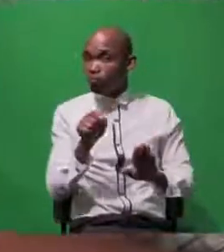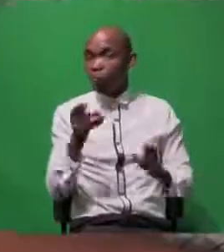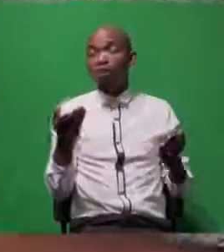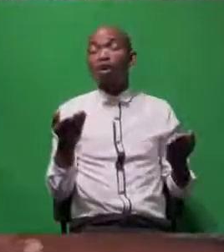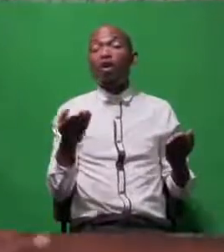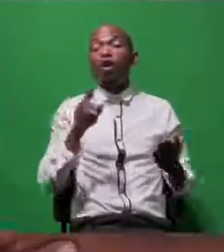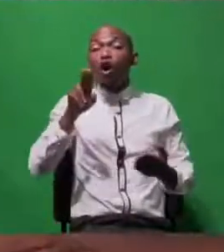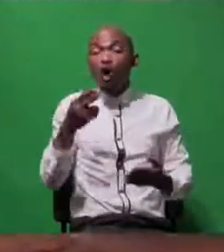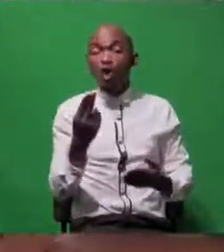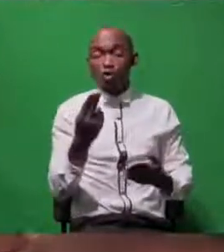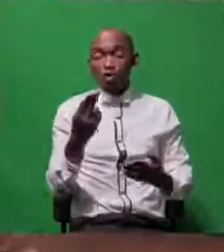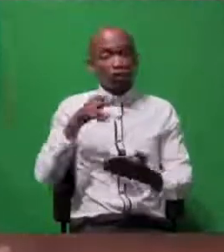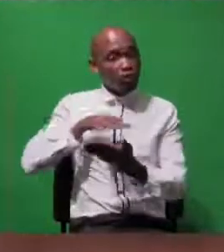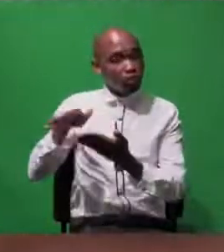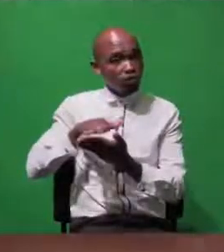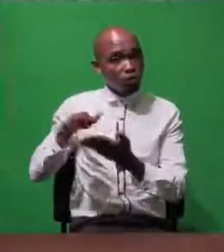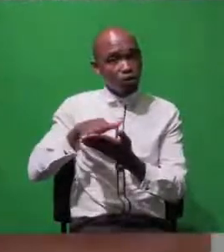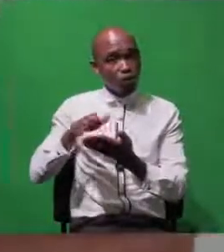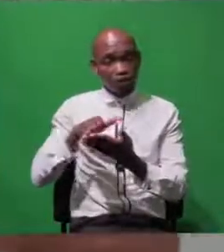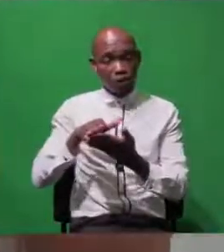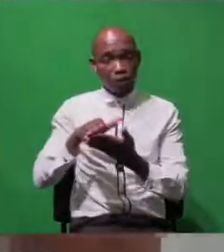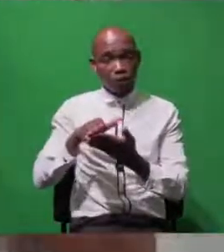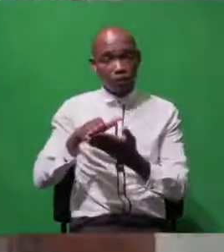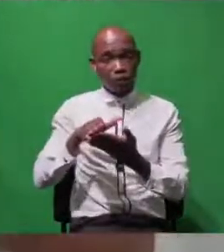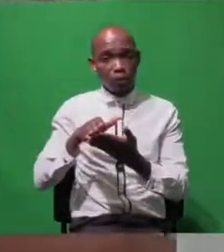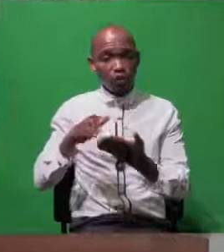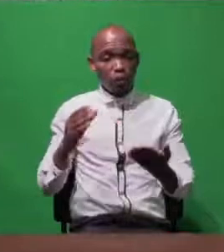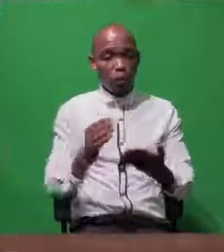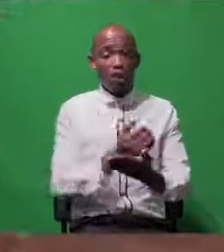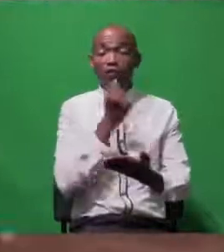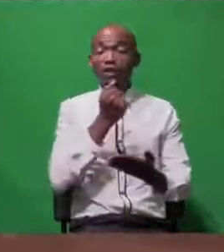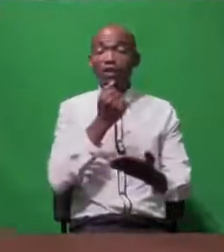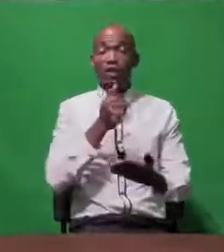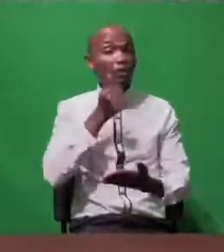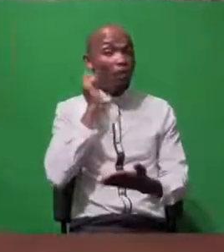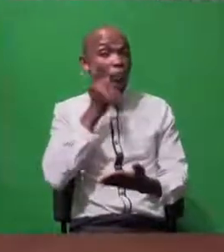it introduced to benefit the whites?